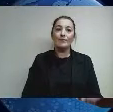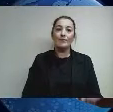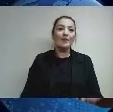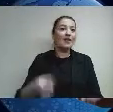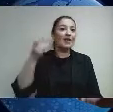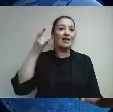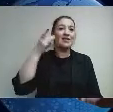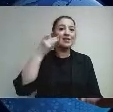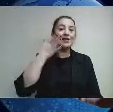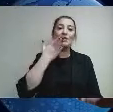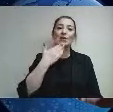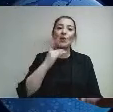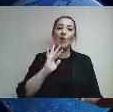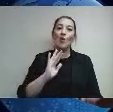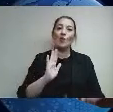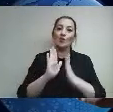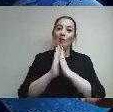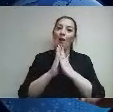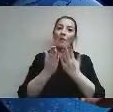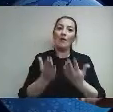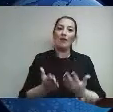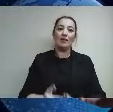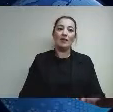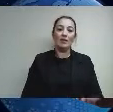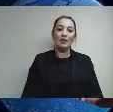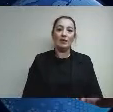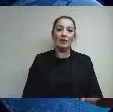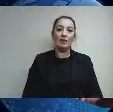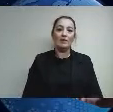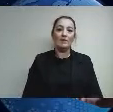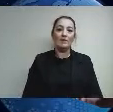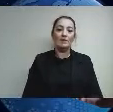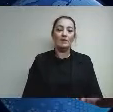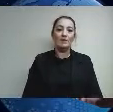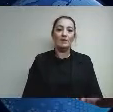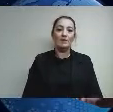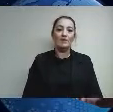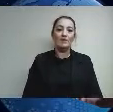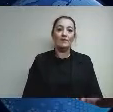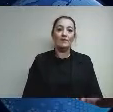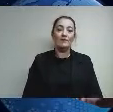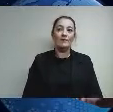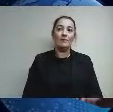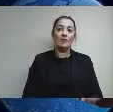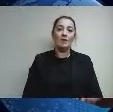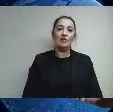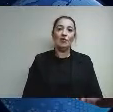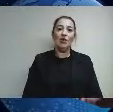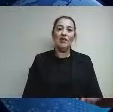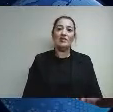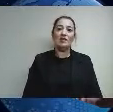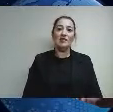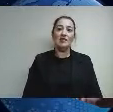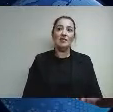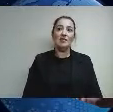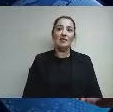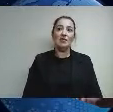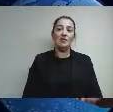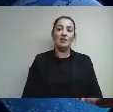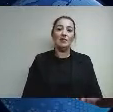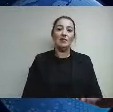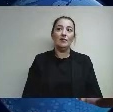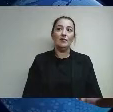be I'm gonna try and be positive as much as you are. When I